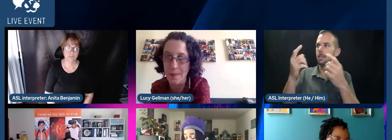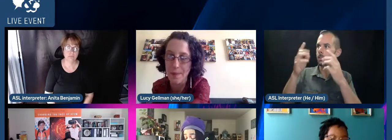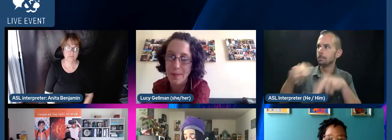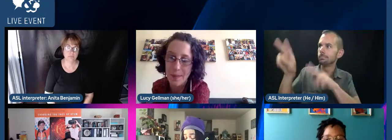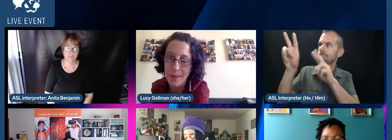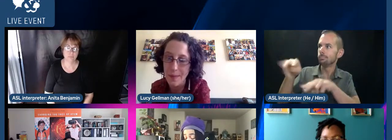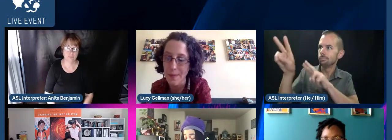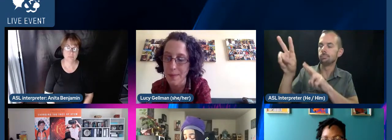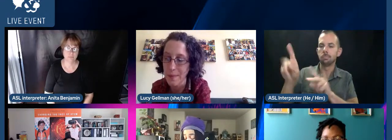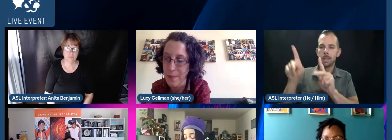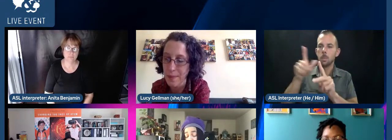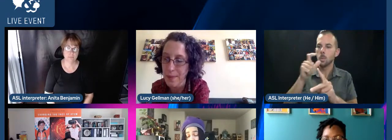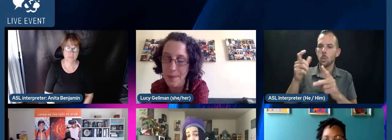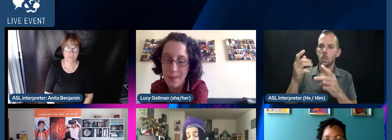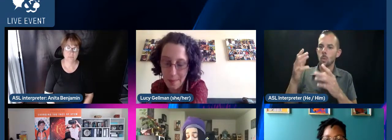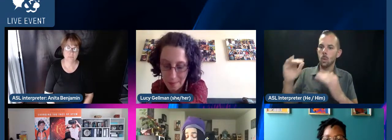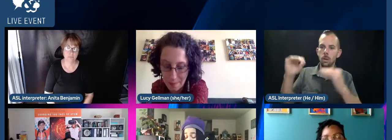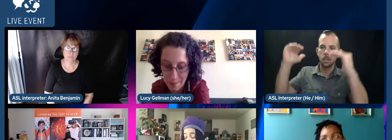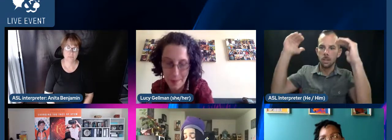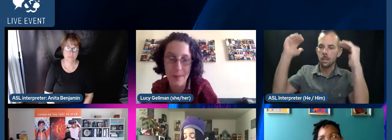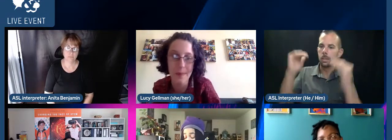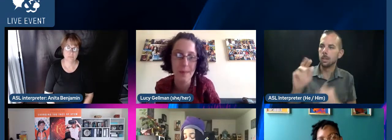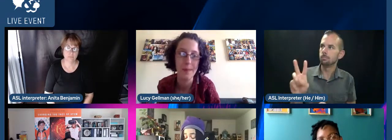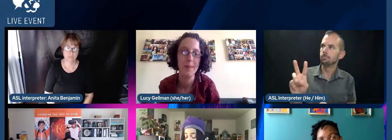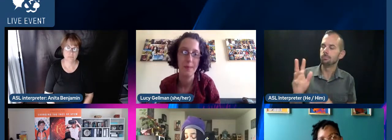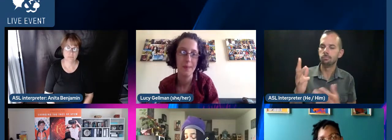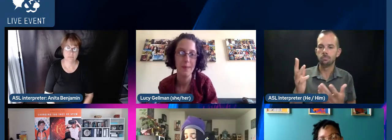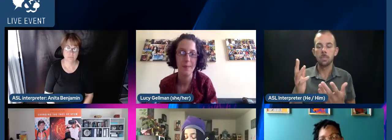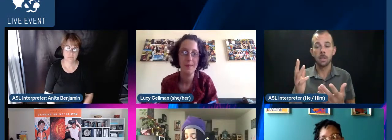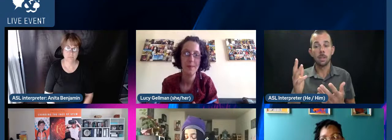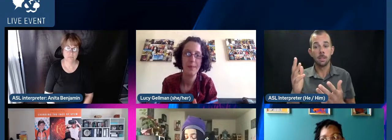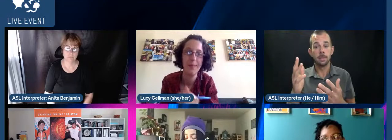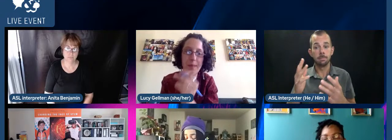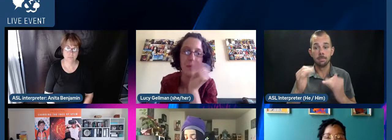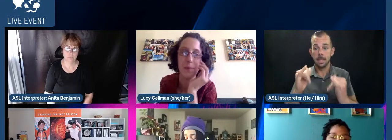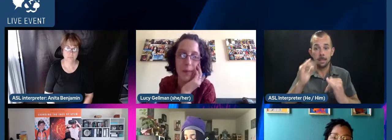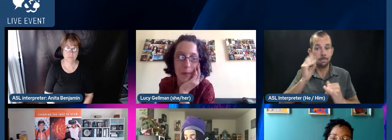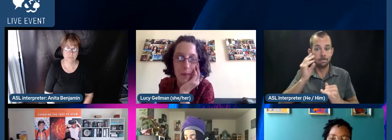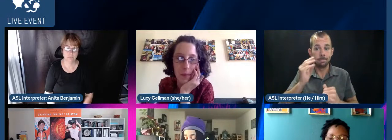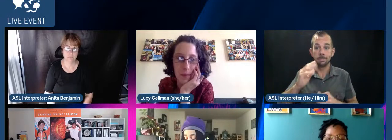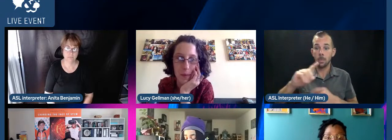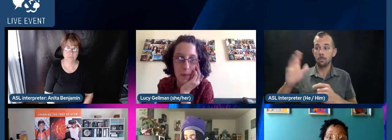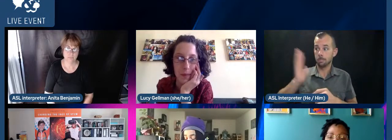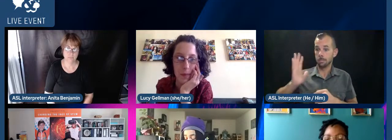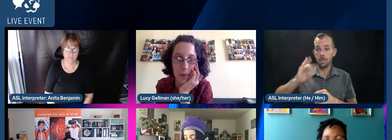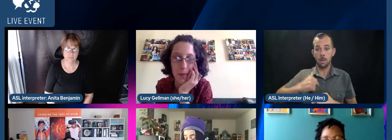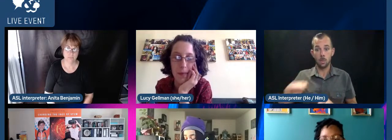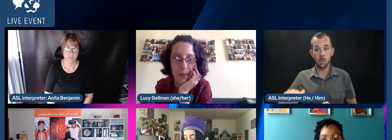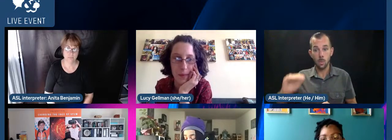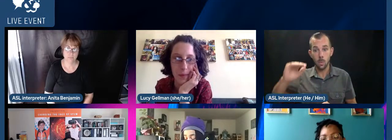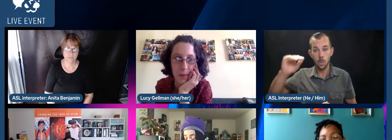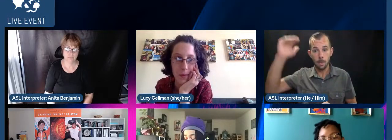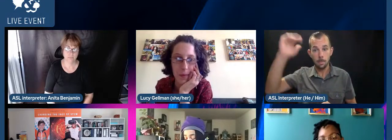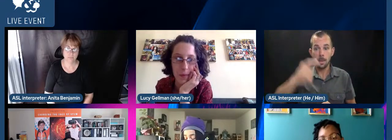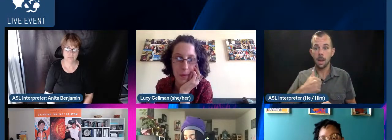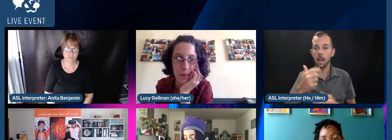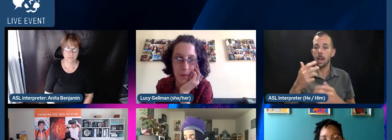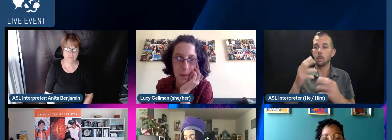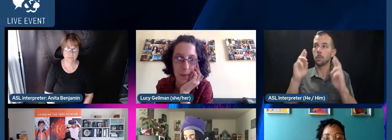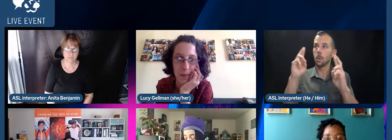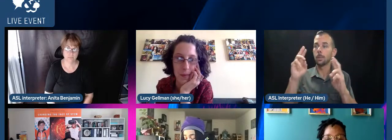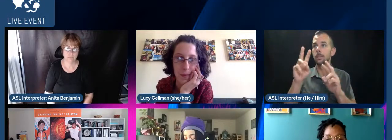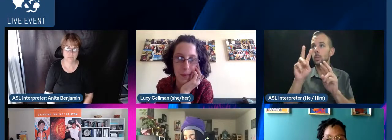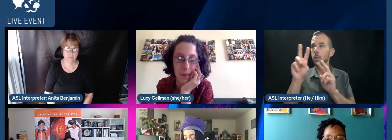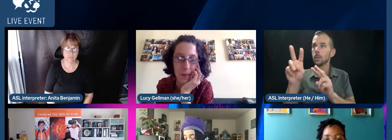you know, growing up to see an autistic celebrity, to see, oh, you know, to say, oh, this celebrity has lupus, to be able to